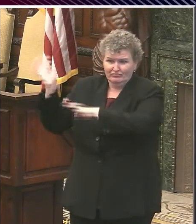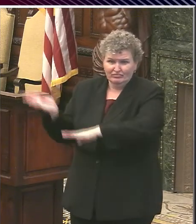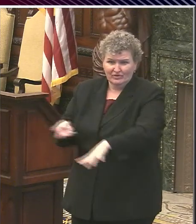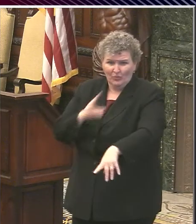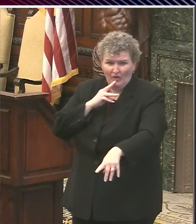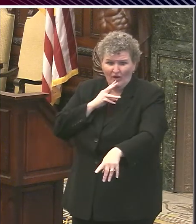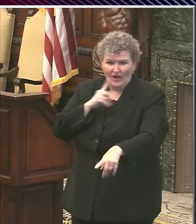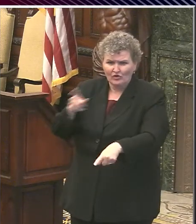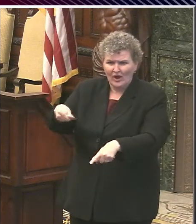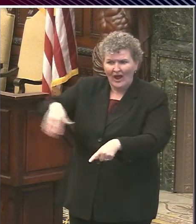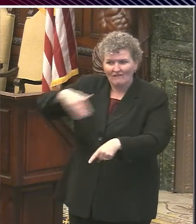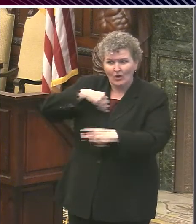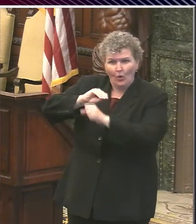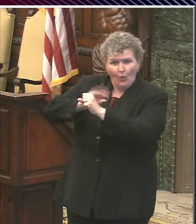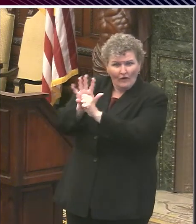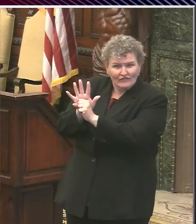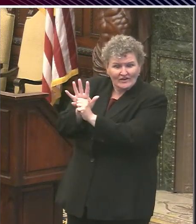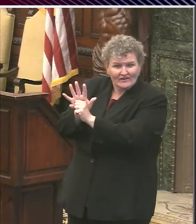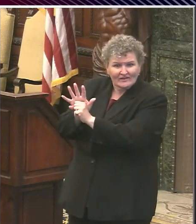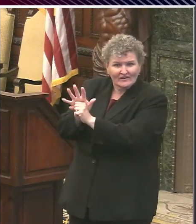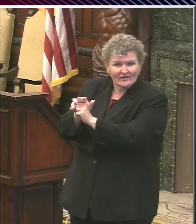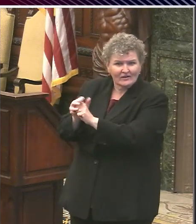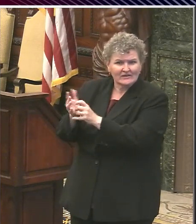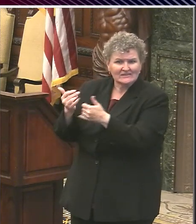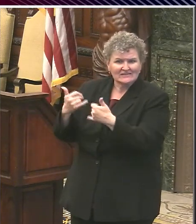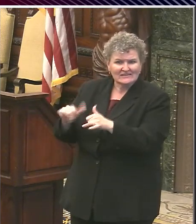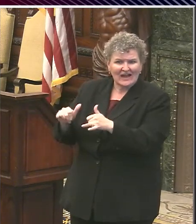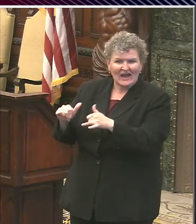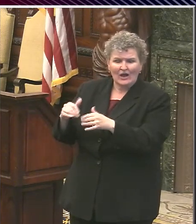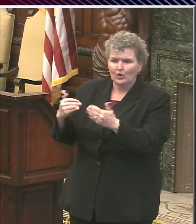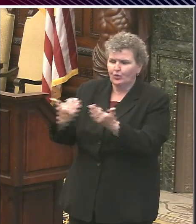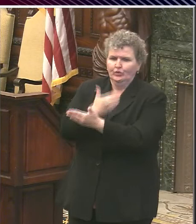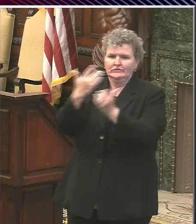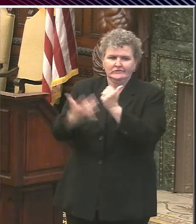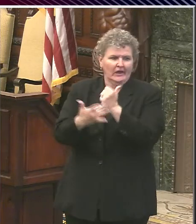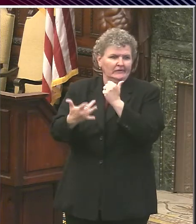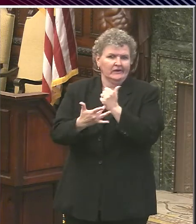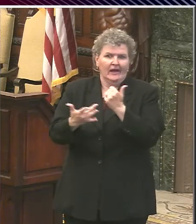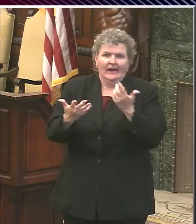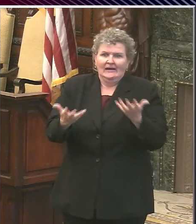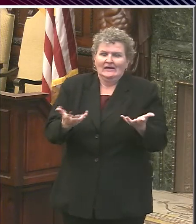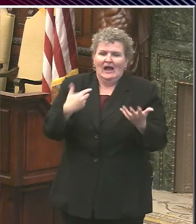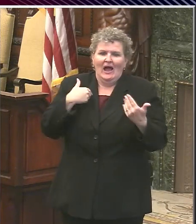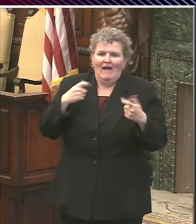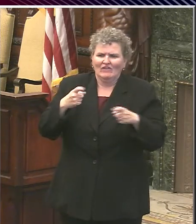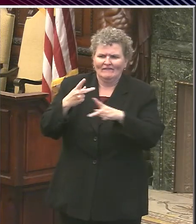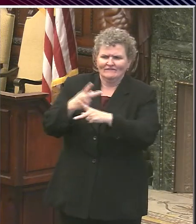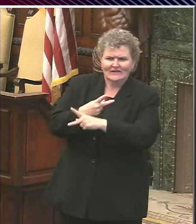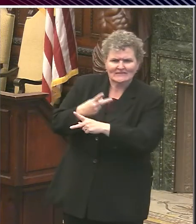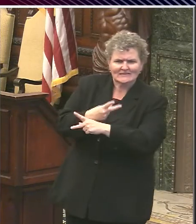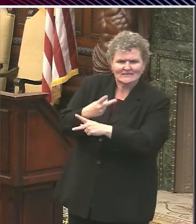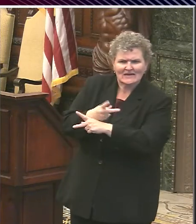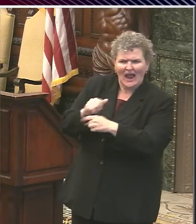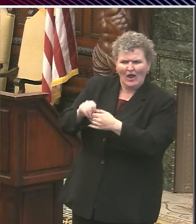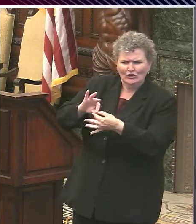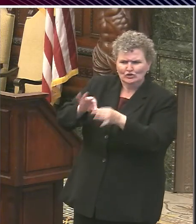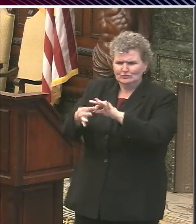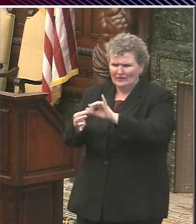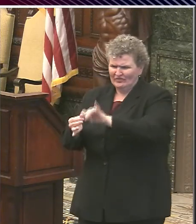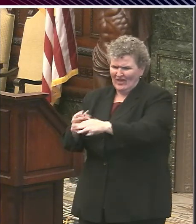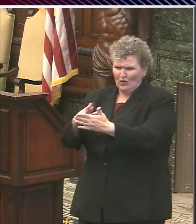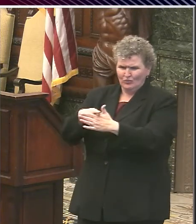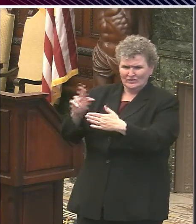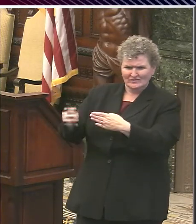it's going up or going down. It's still brand new technology. I don't know. We're going to have difficulty figuring out how to interpret the results. And that by itself isn't